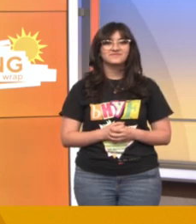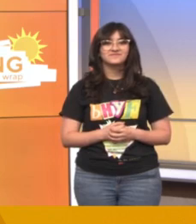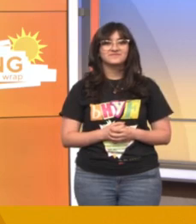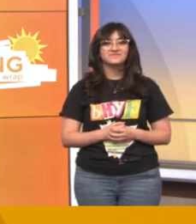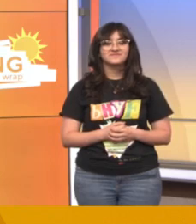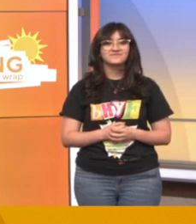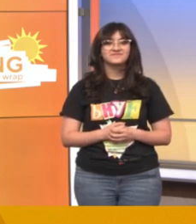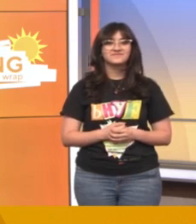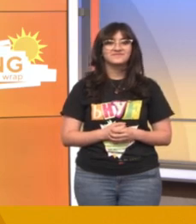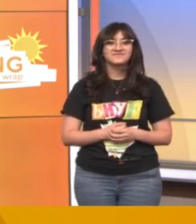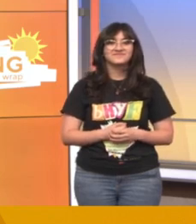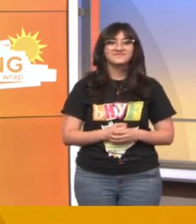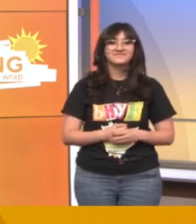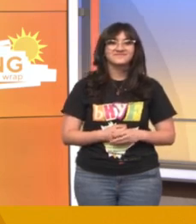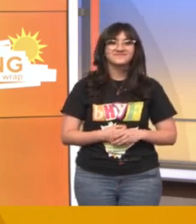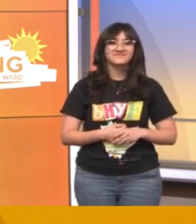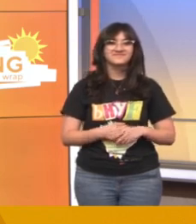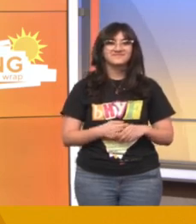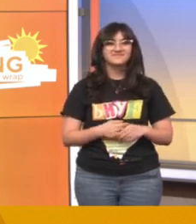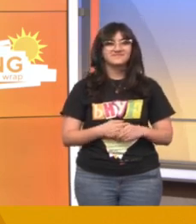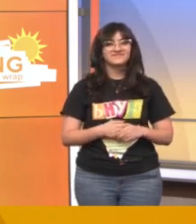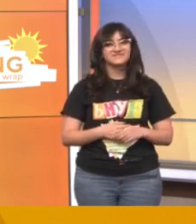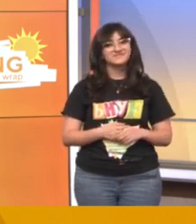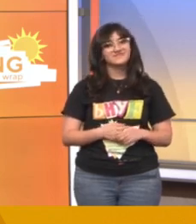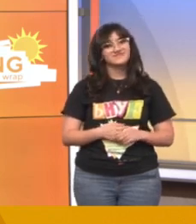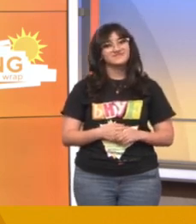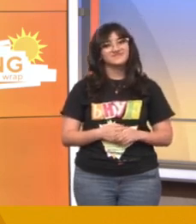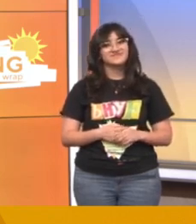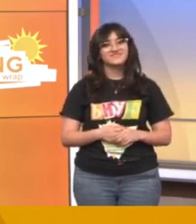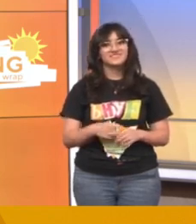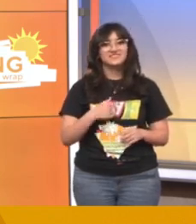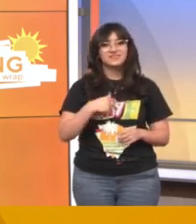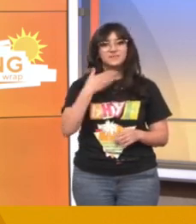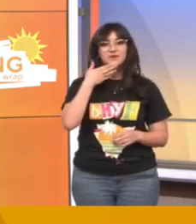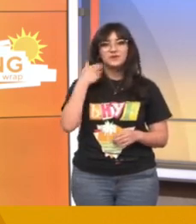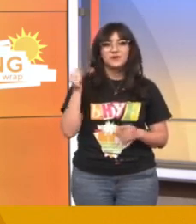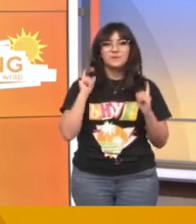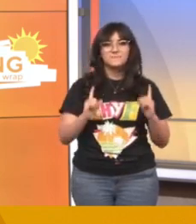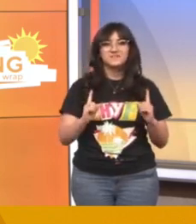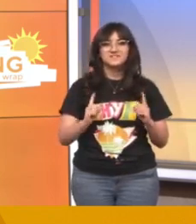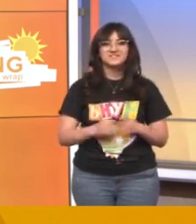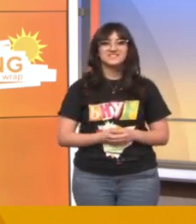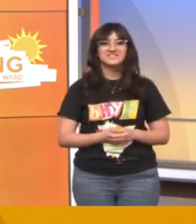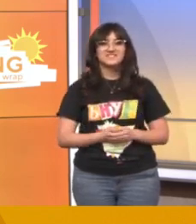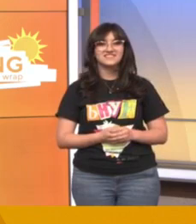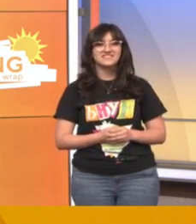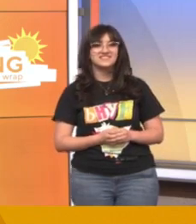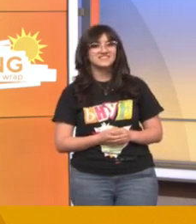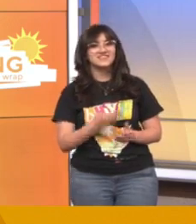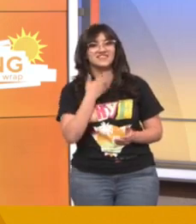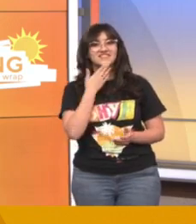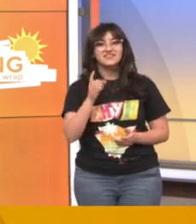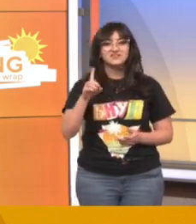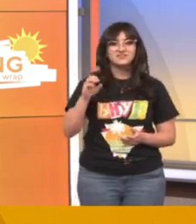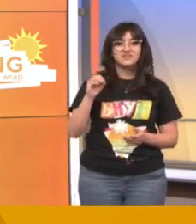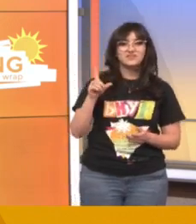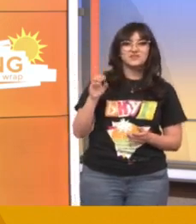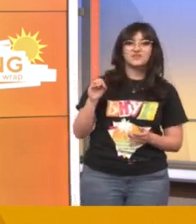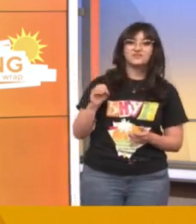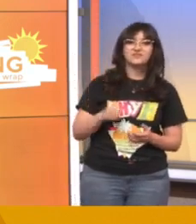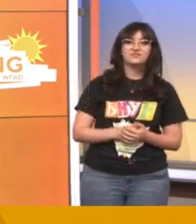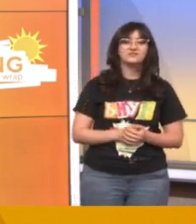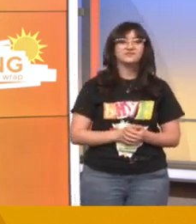I promise you I'm normal. I host You the show. are so I'm normal. a great person. Okay. Listen, Angela, thank you so much for coming, man. I really